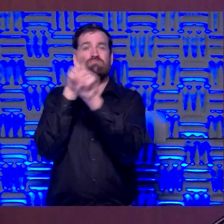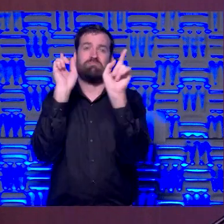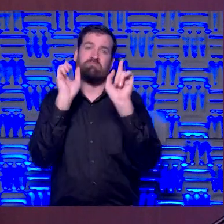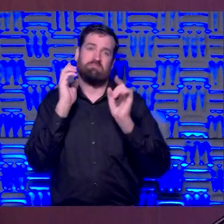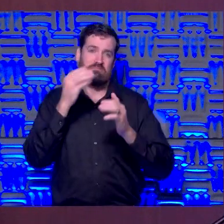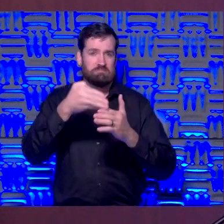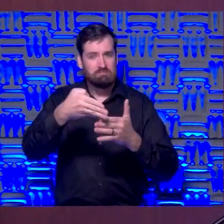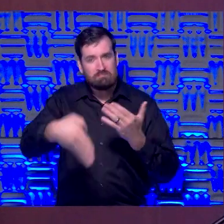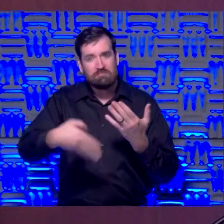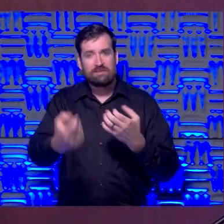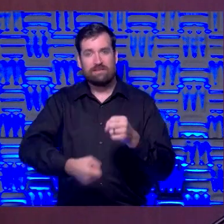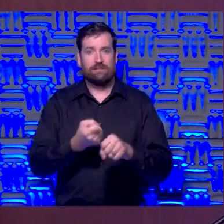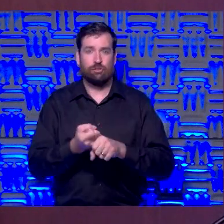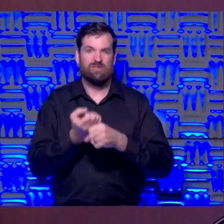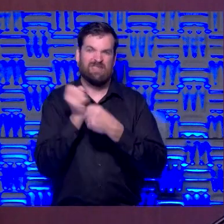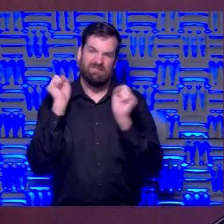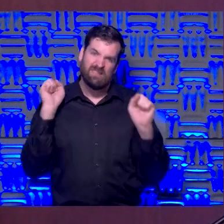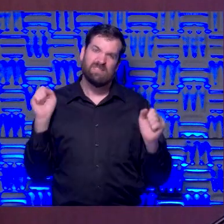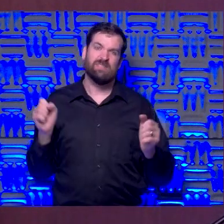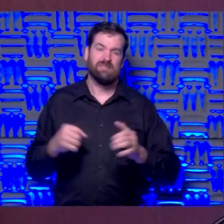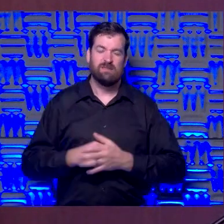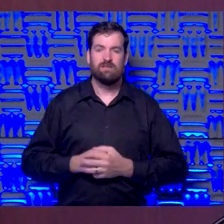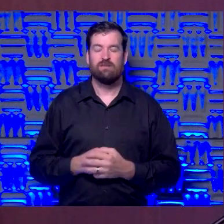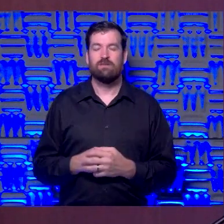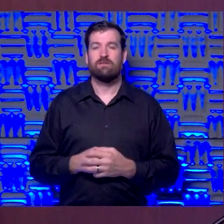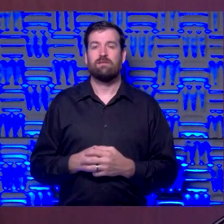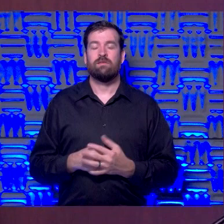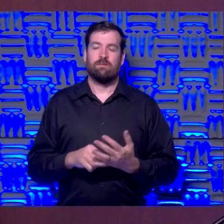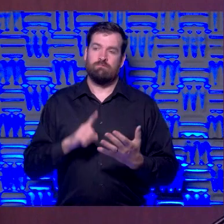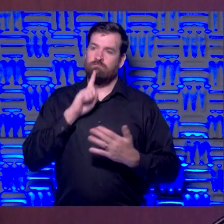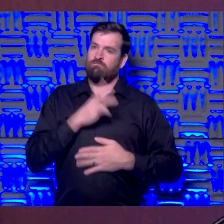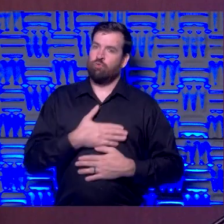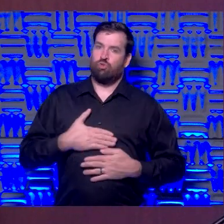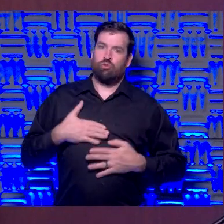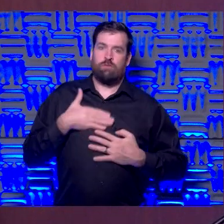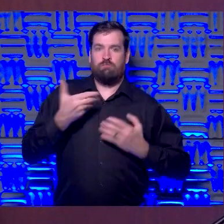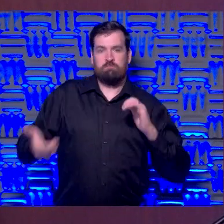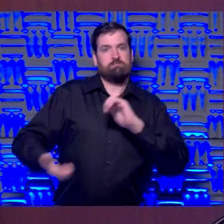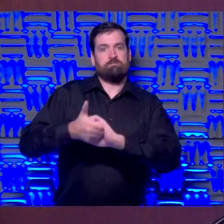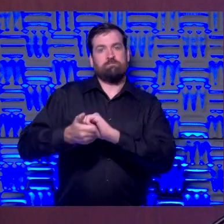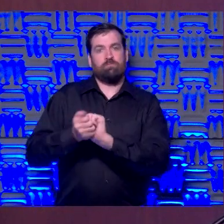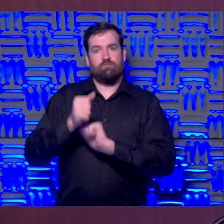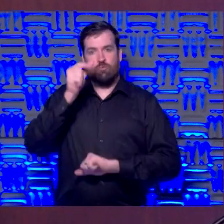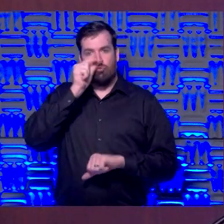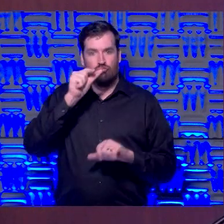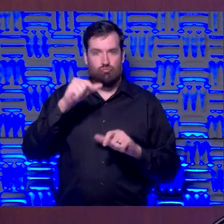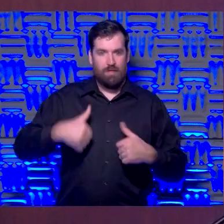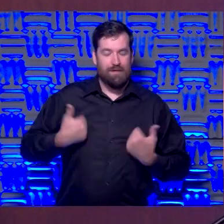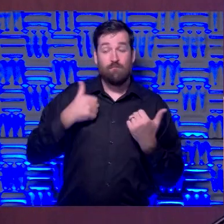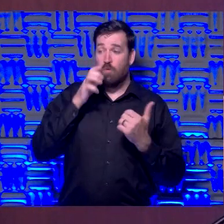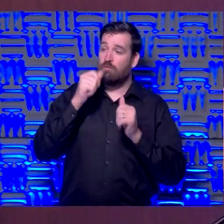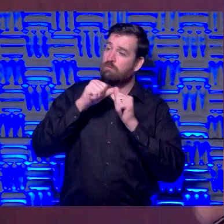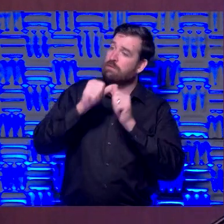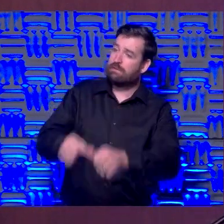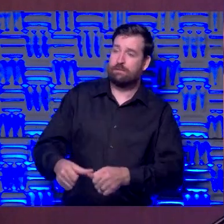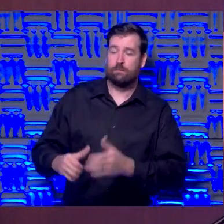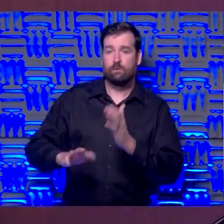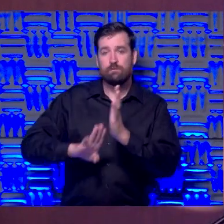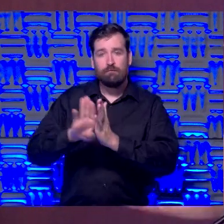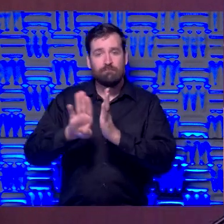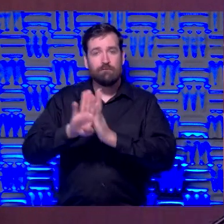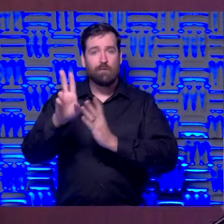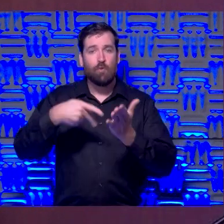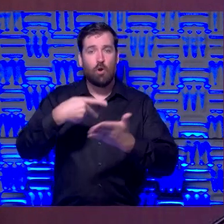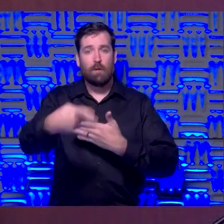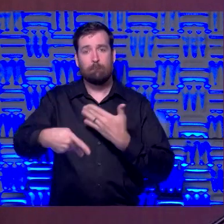complete the year. So I really appreciate their partnership, and I know that we will continue to develop all our program. And again,